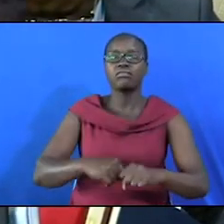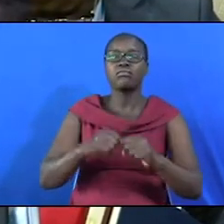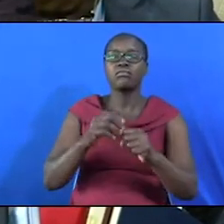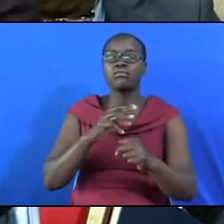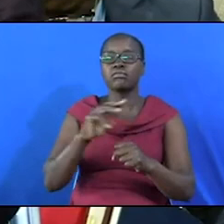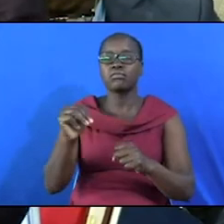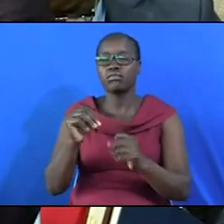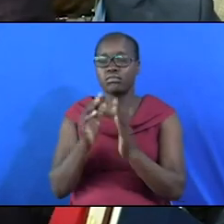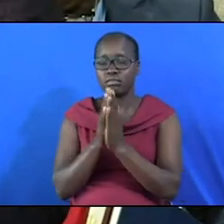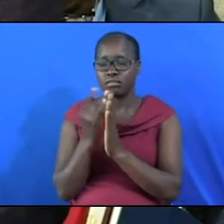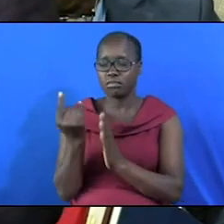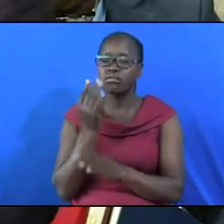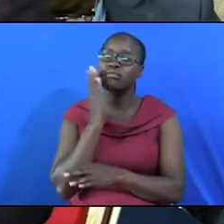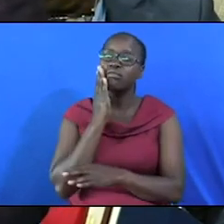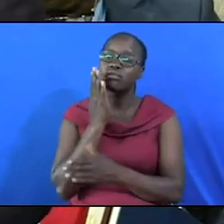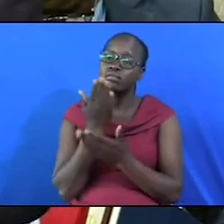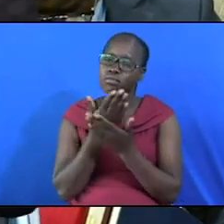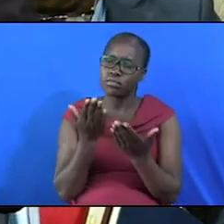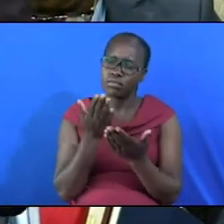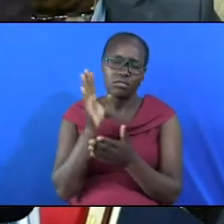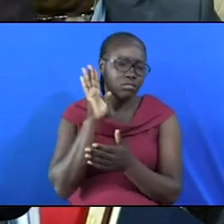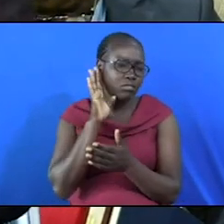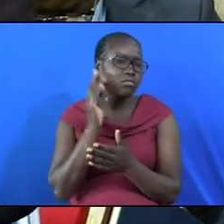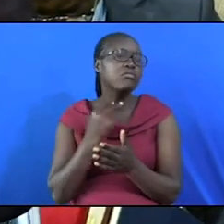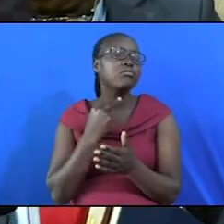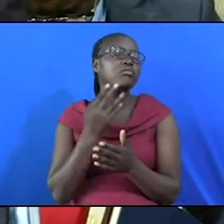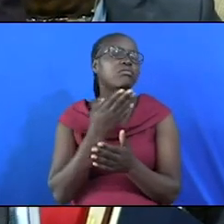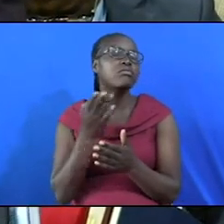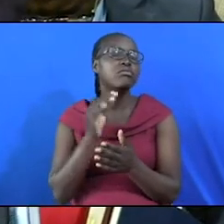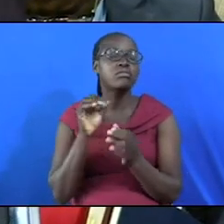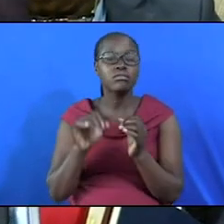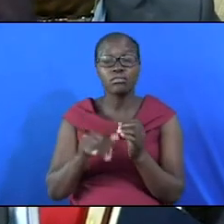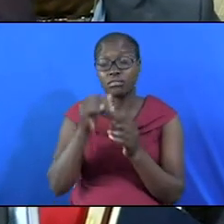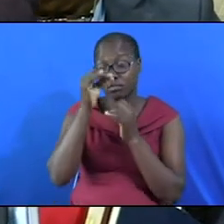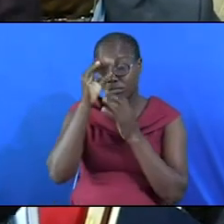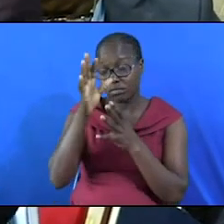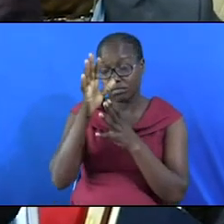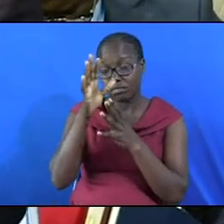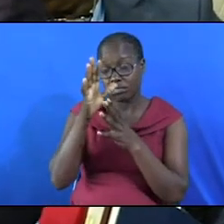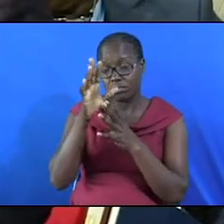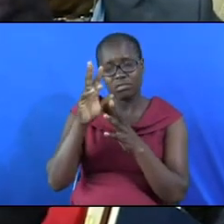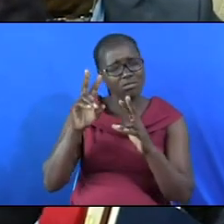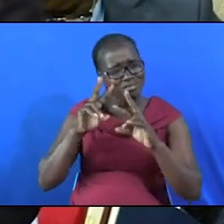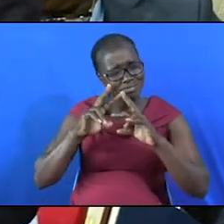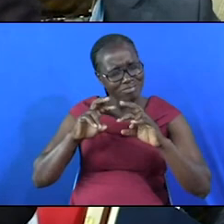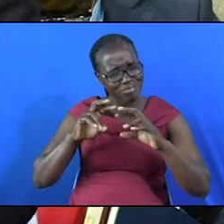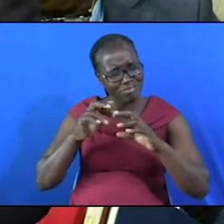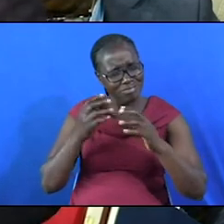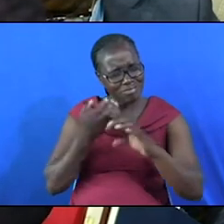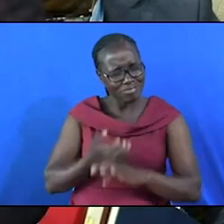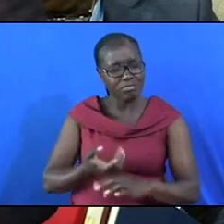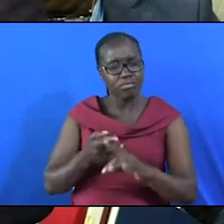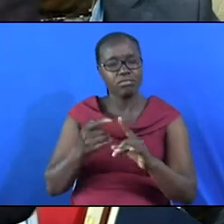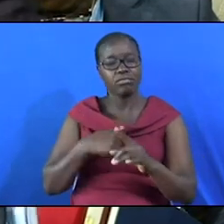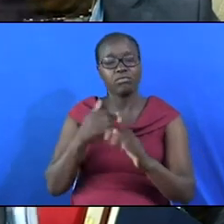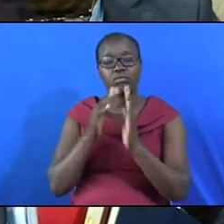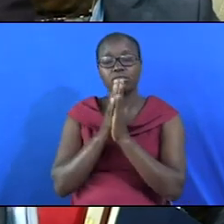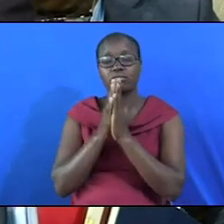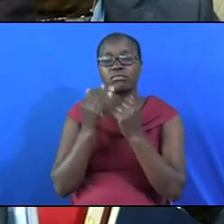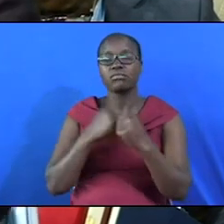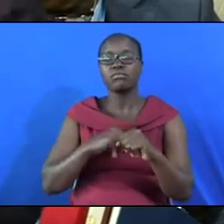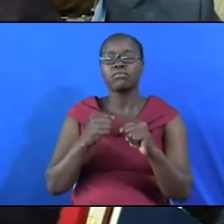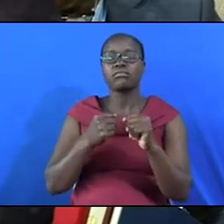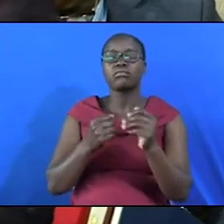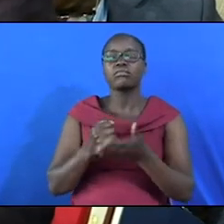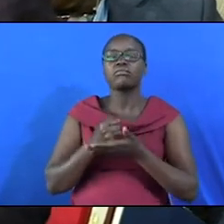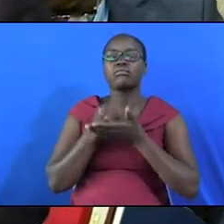to pray for the single mother somewhere who is listening to this voice, that Father, it may seem difficult, but Father, it is my prayer that you may be able to